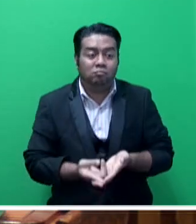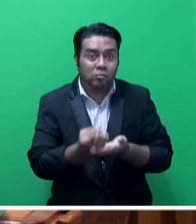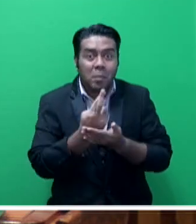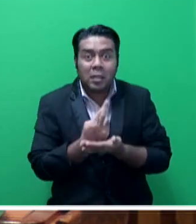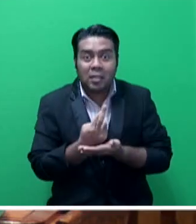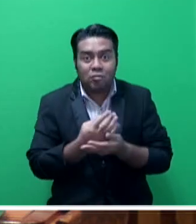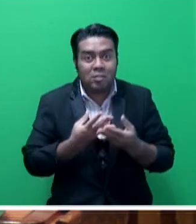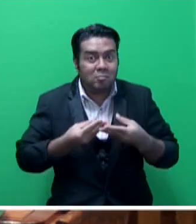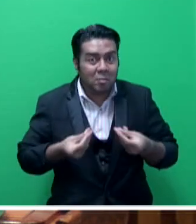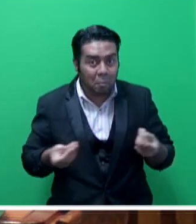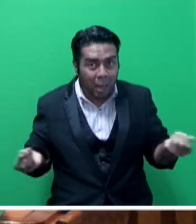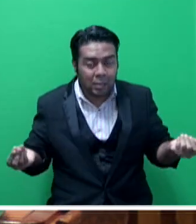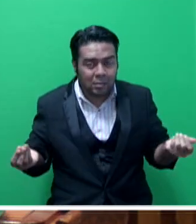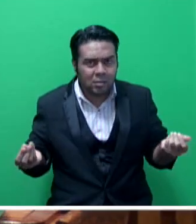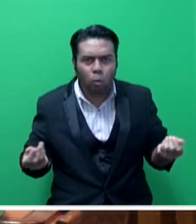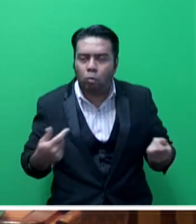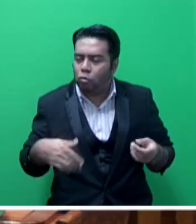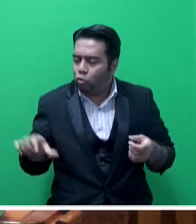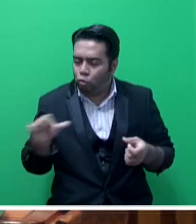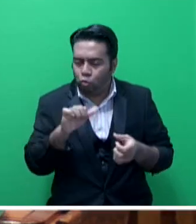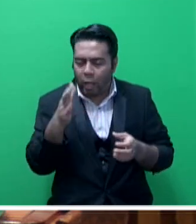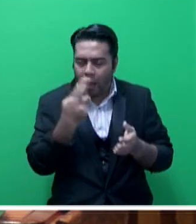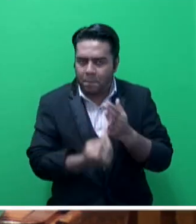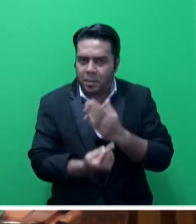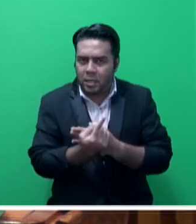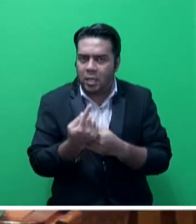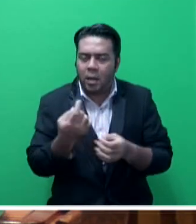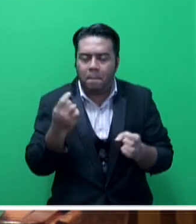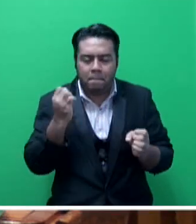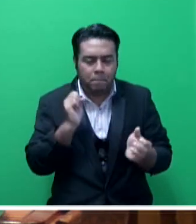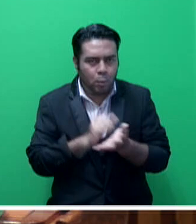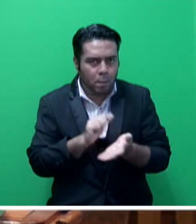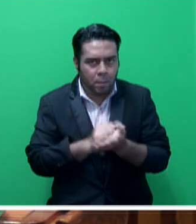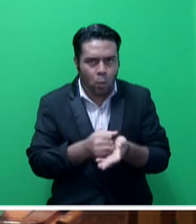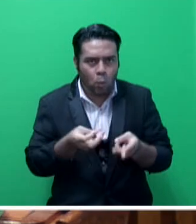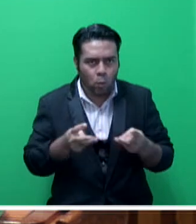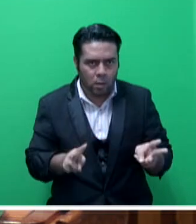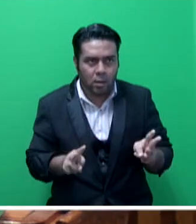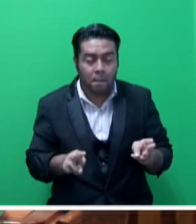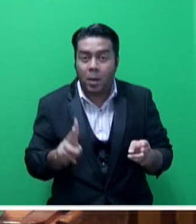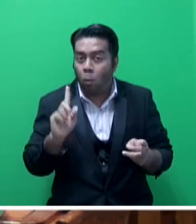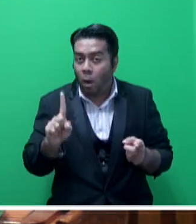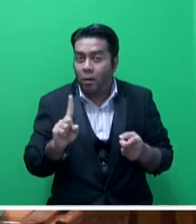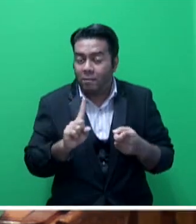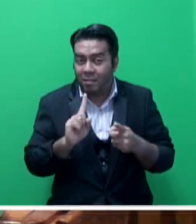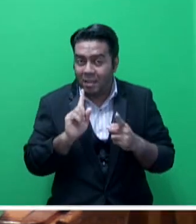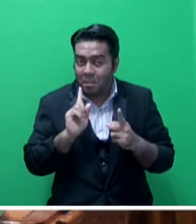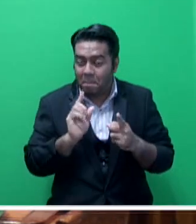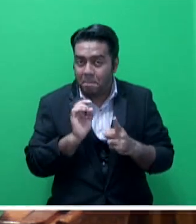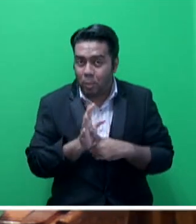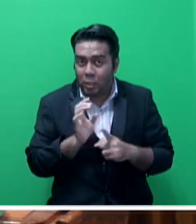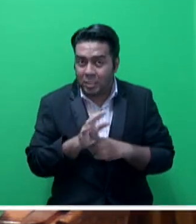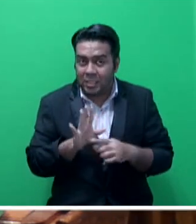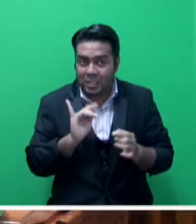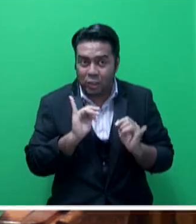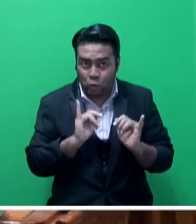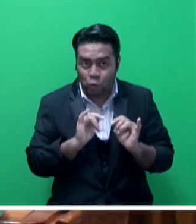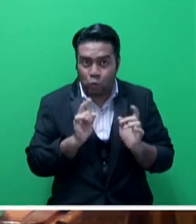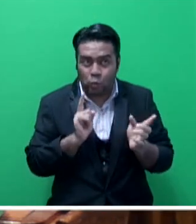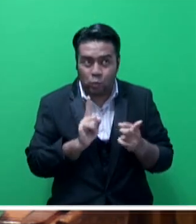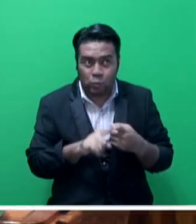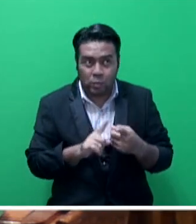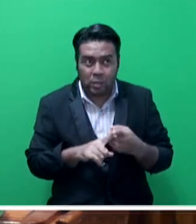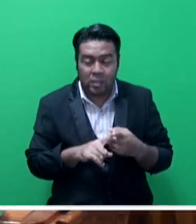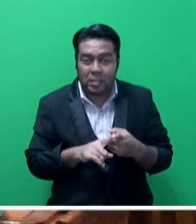should take place in an orderly and in an equitable manner. But one of the key issues, Mr. Speaker, here, particularly in